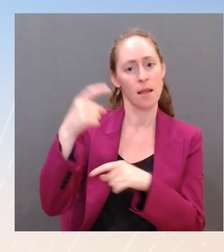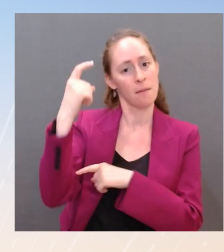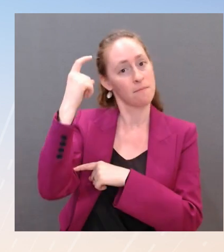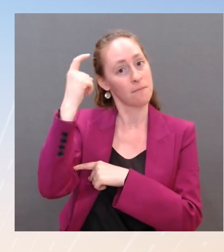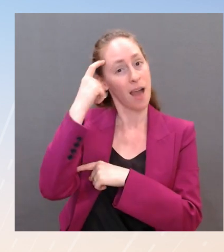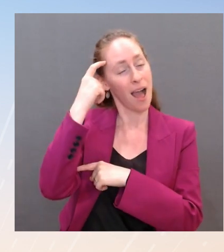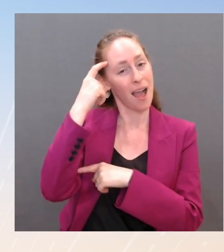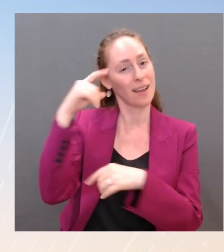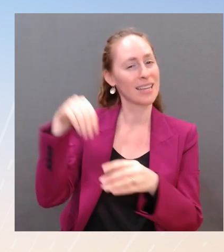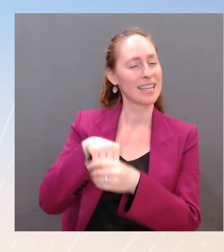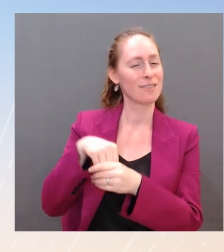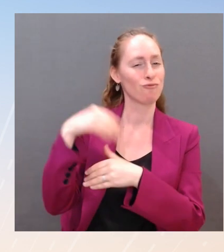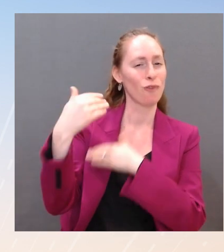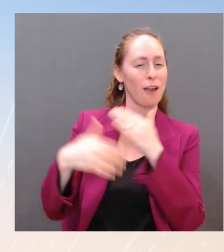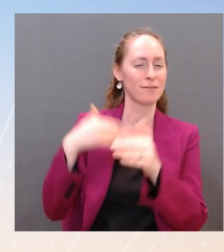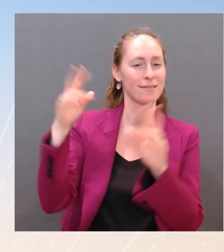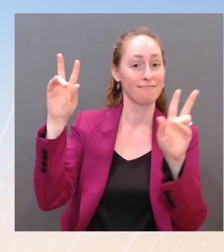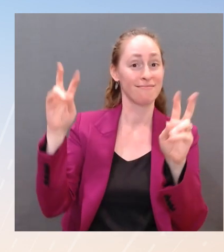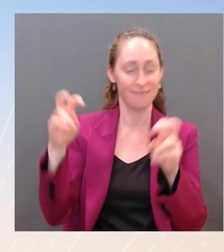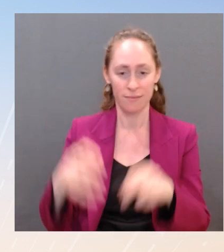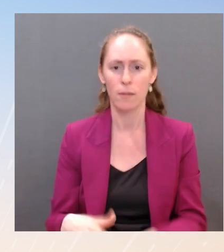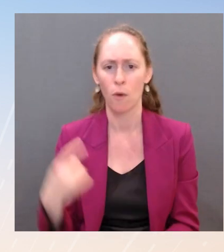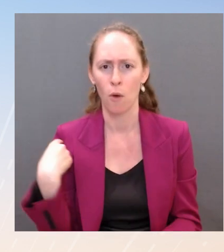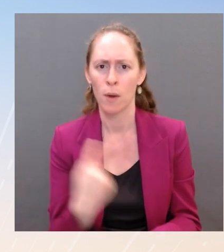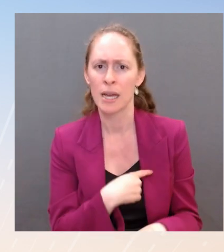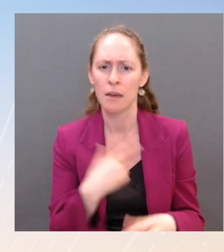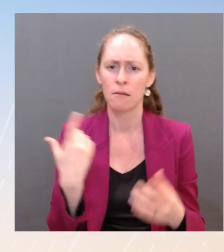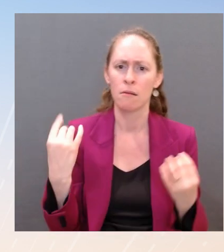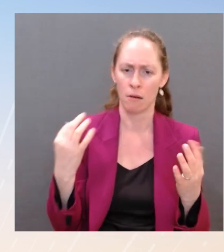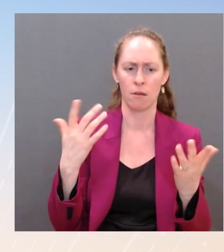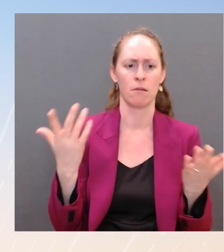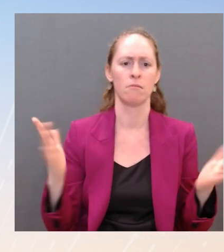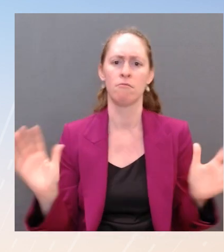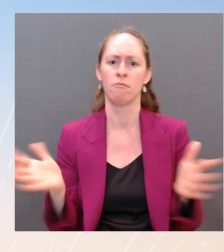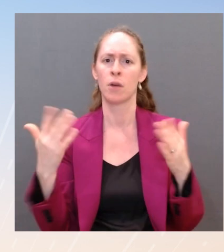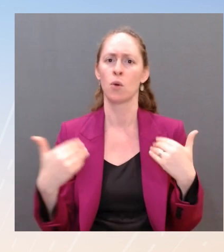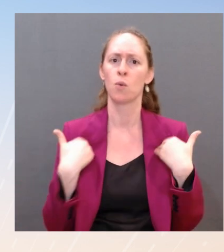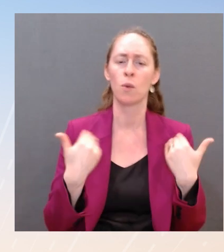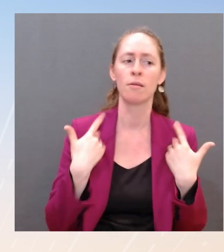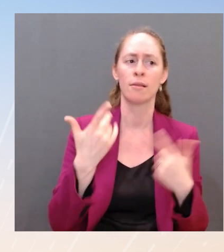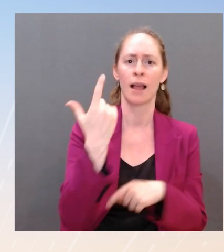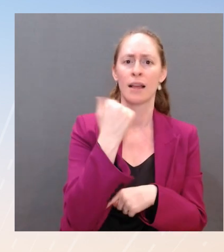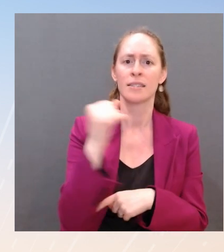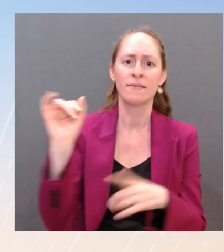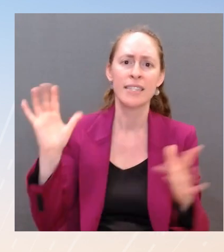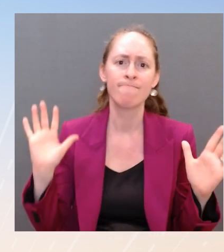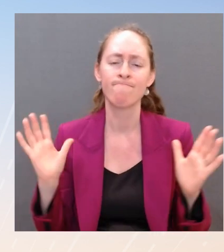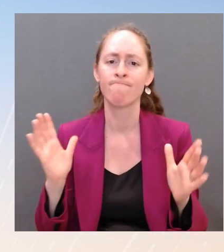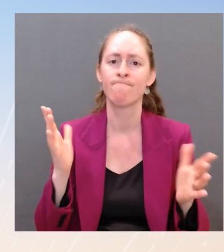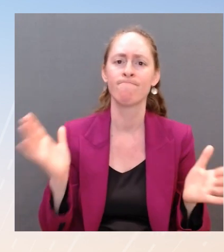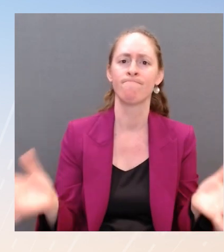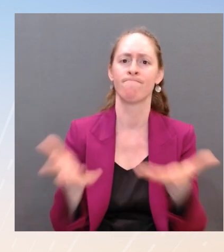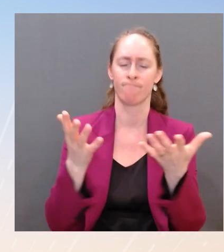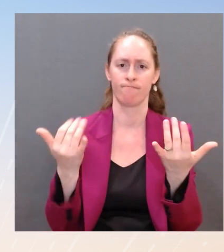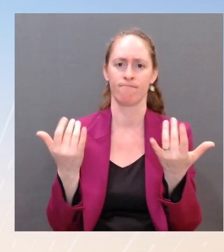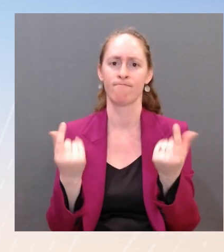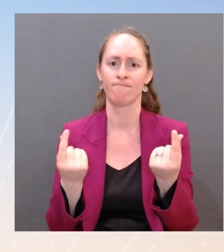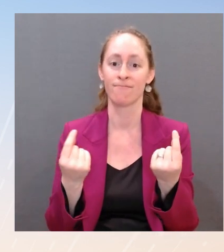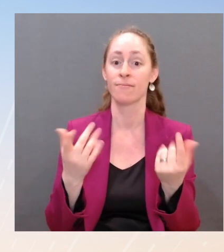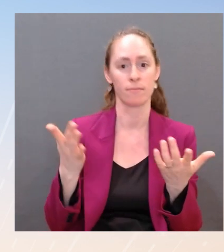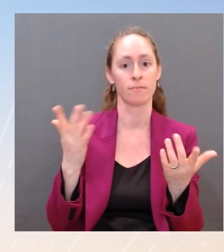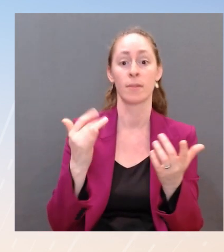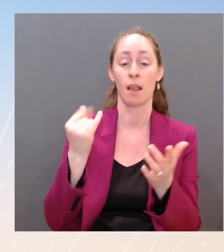activists, such as the incredible folks here, with an expert in dialogue, and then ending each episode with a call to action that